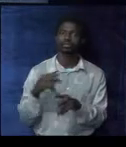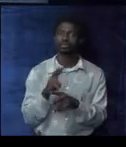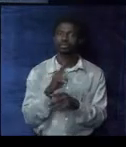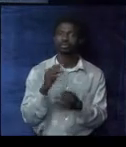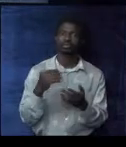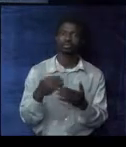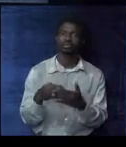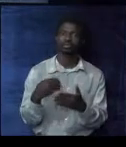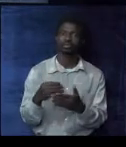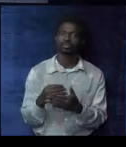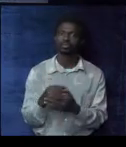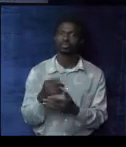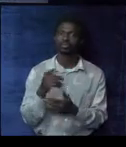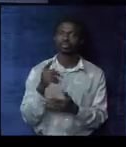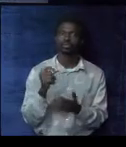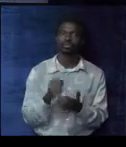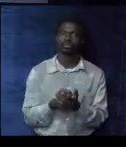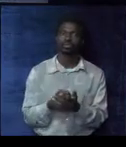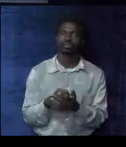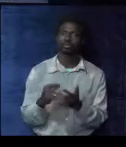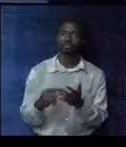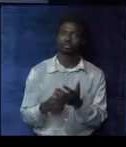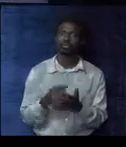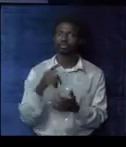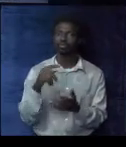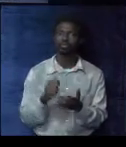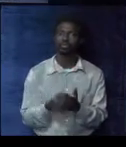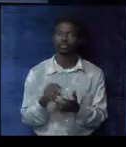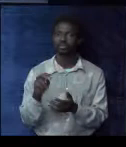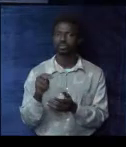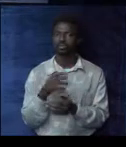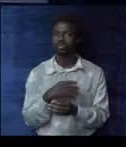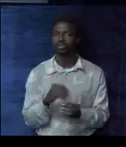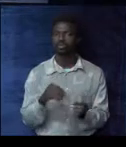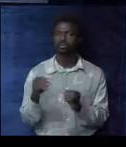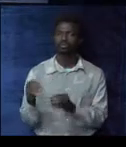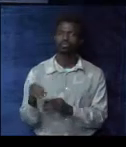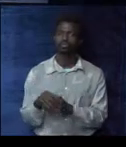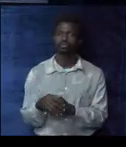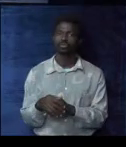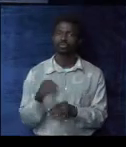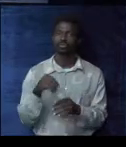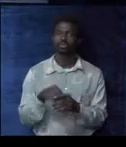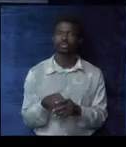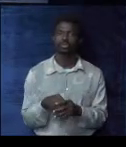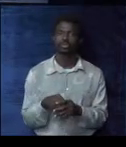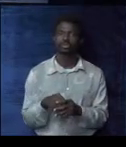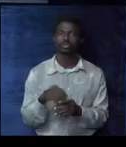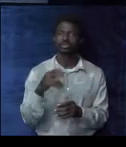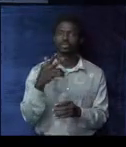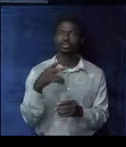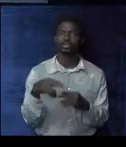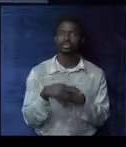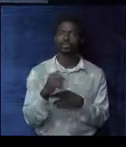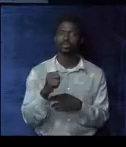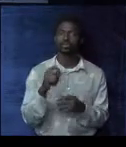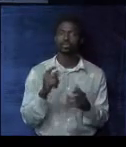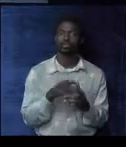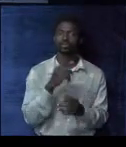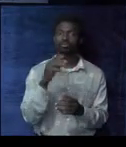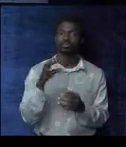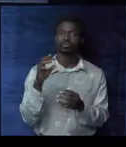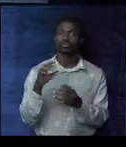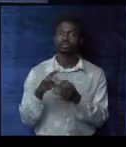values we were using before: 1,000, ones, thousands, million. But under each, you now put, there are 3 rooms. First one will be units of whatever